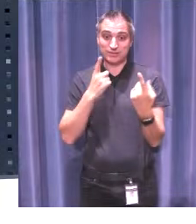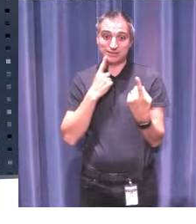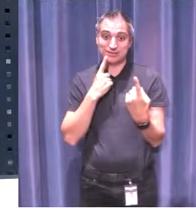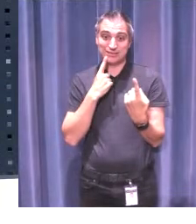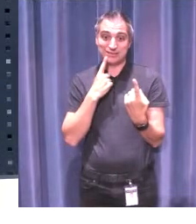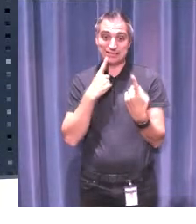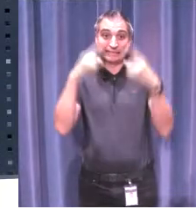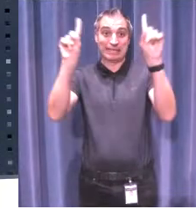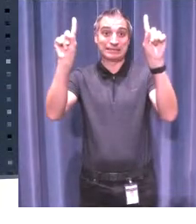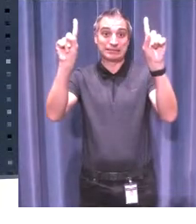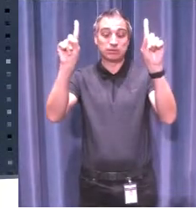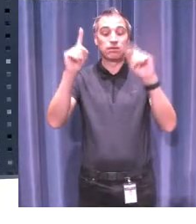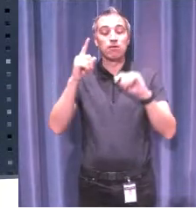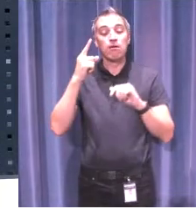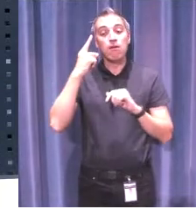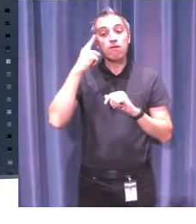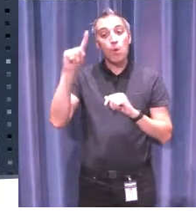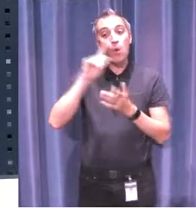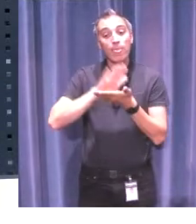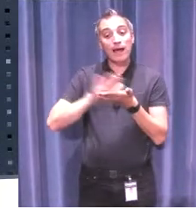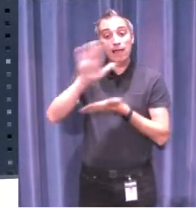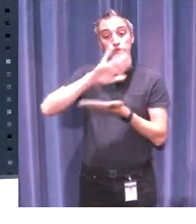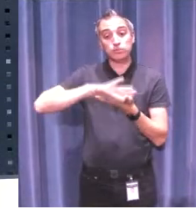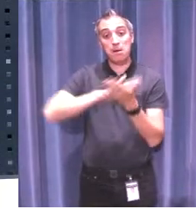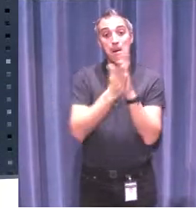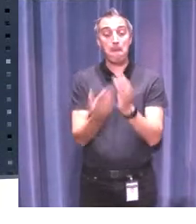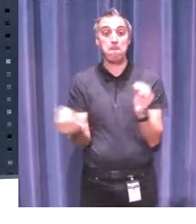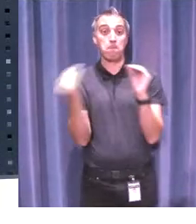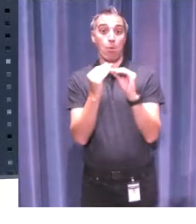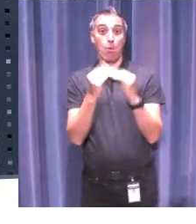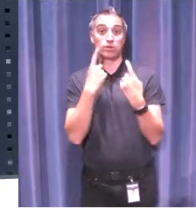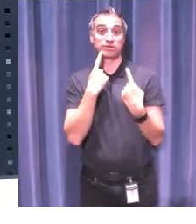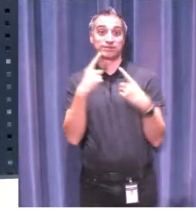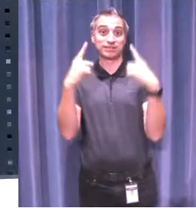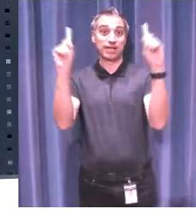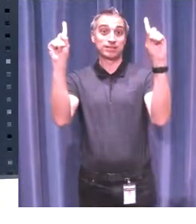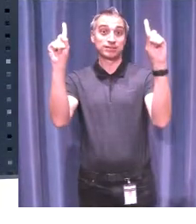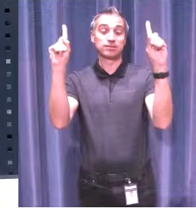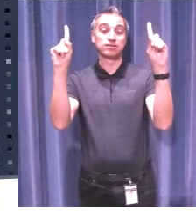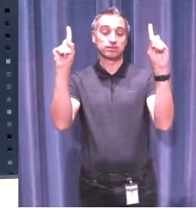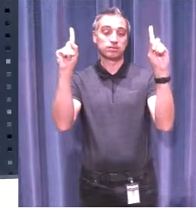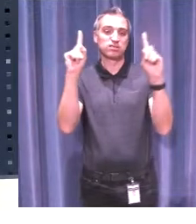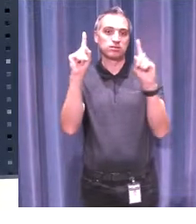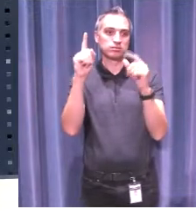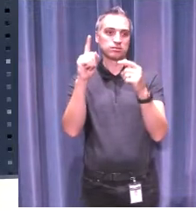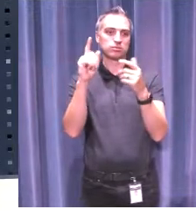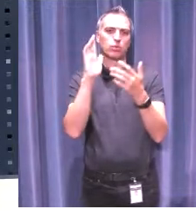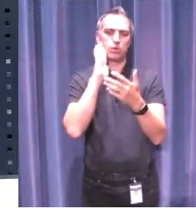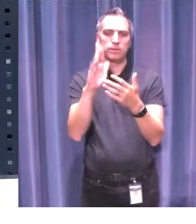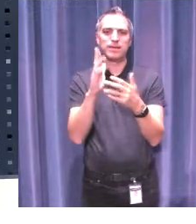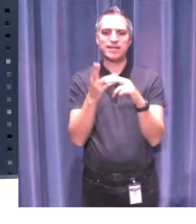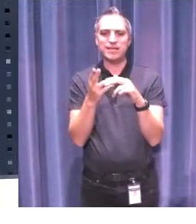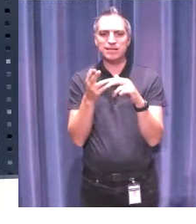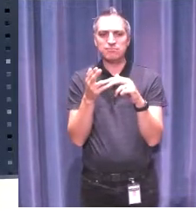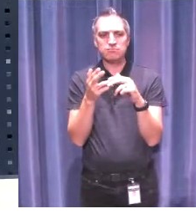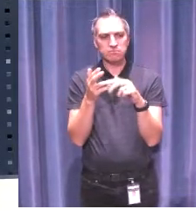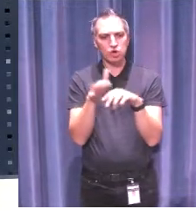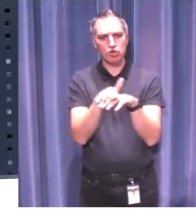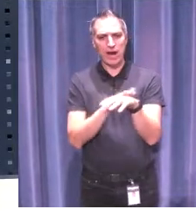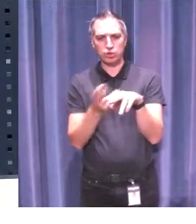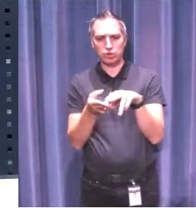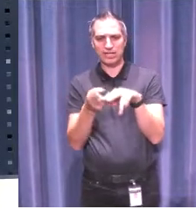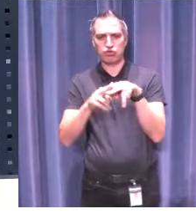For the college to be more successful would entail a gradual increase in